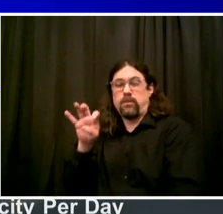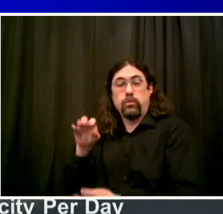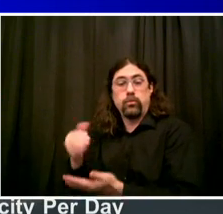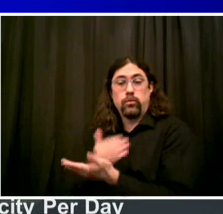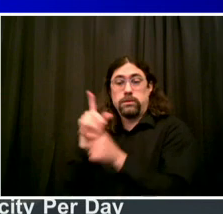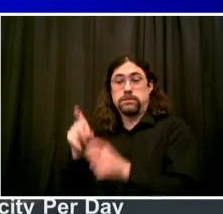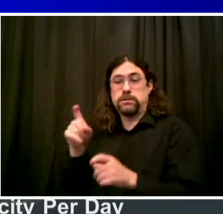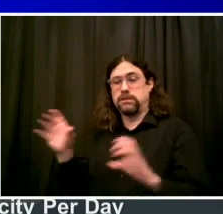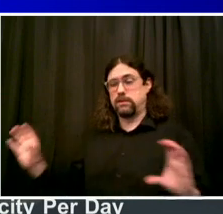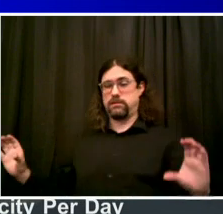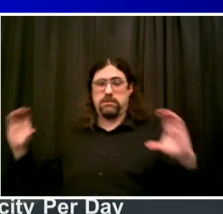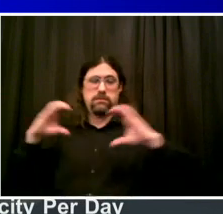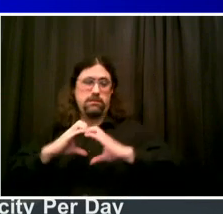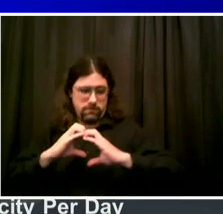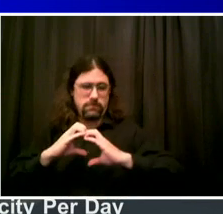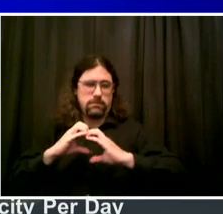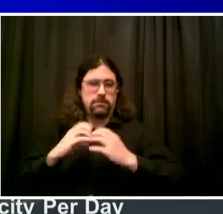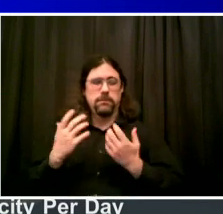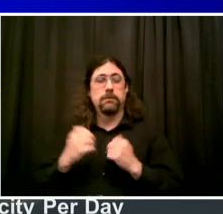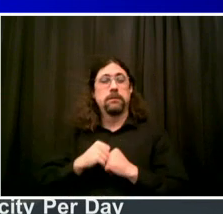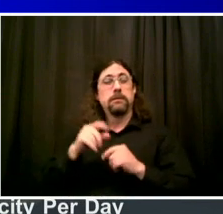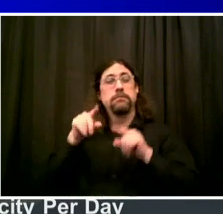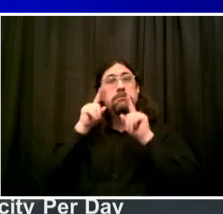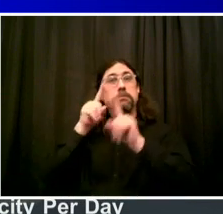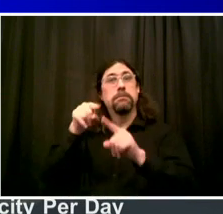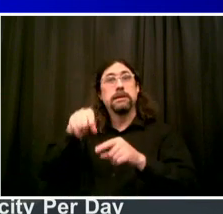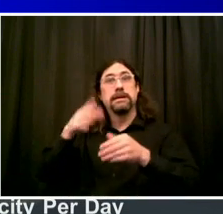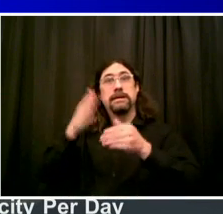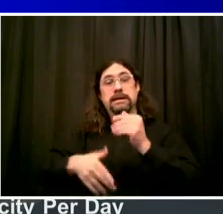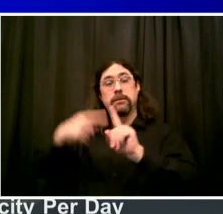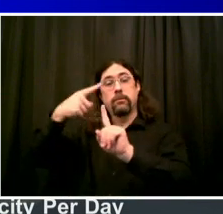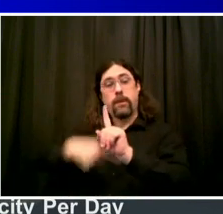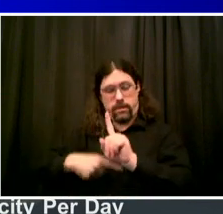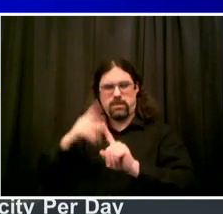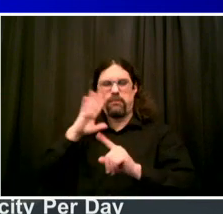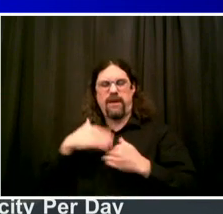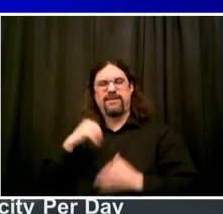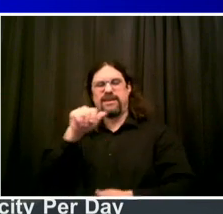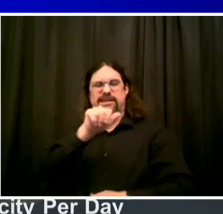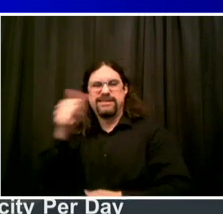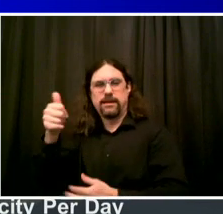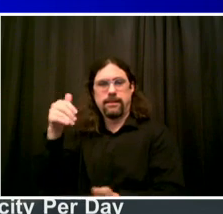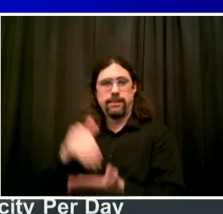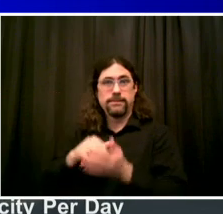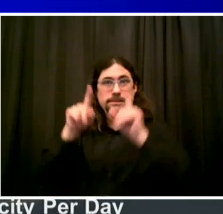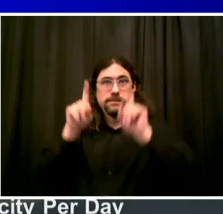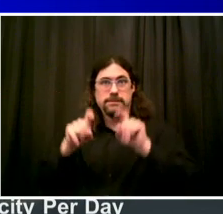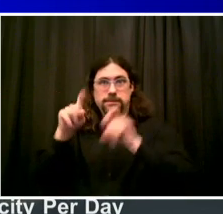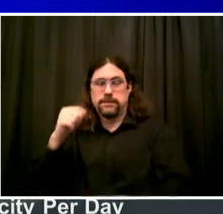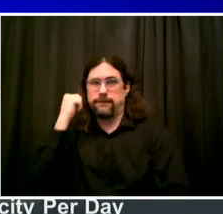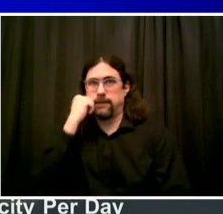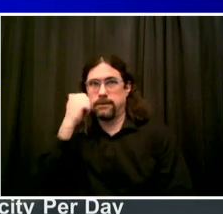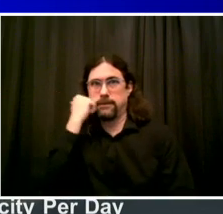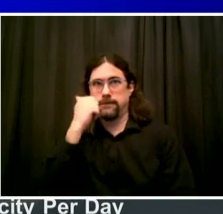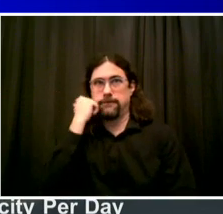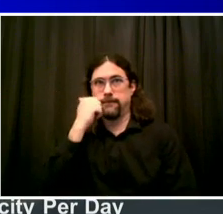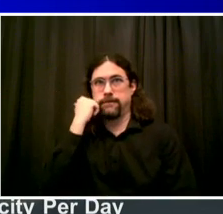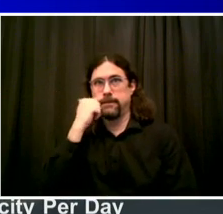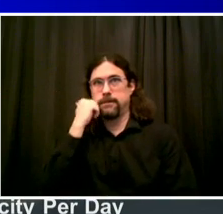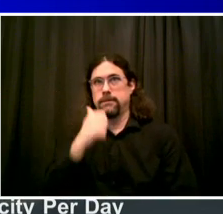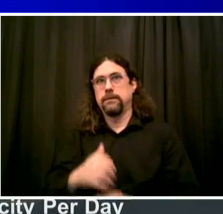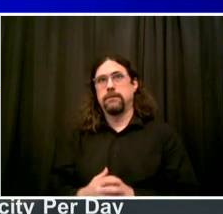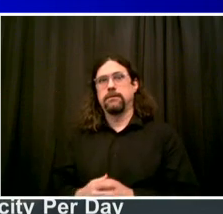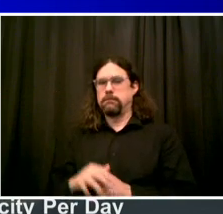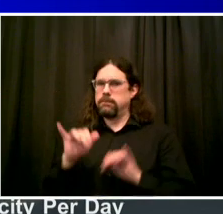doubling our testing capacity in our public hospitals and clinics. And that is